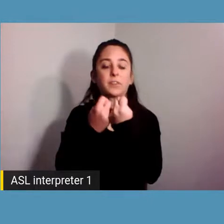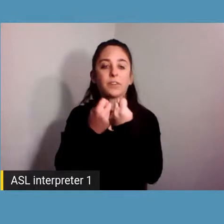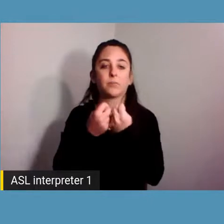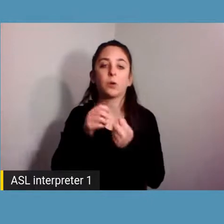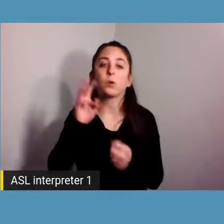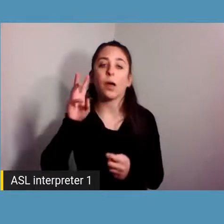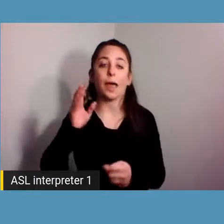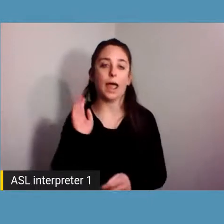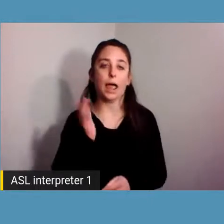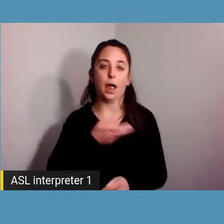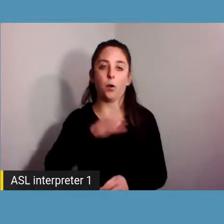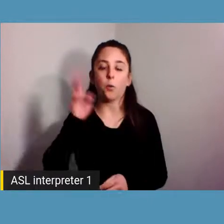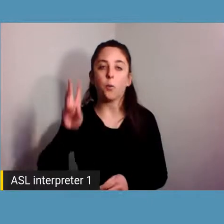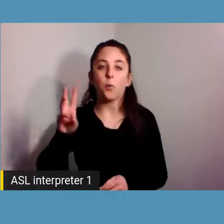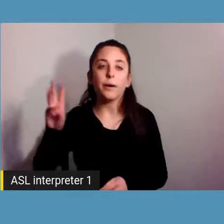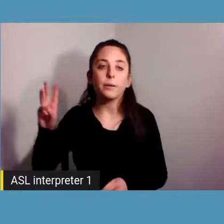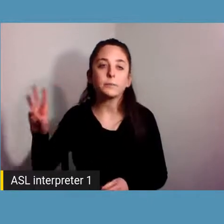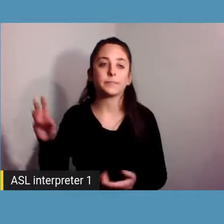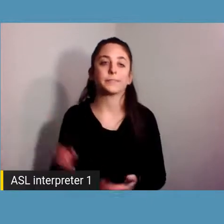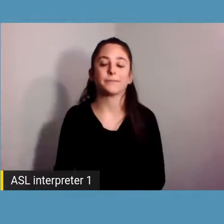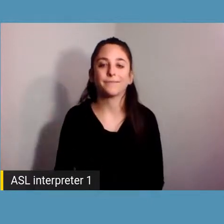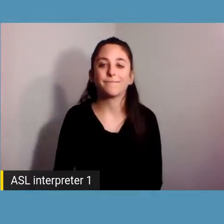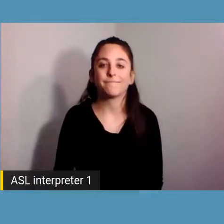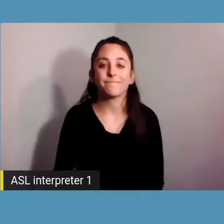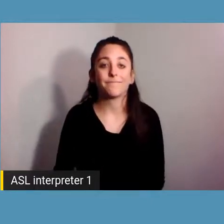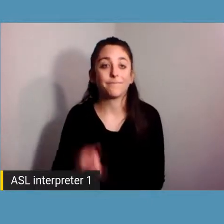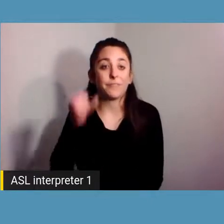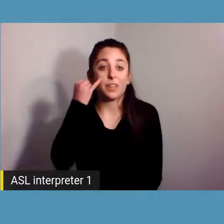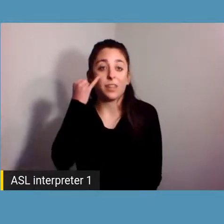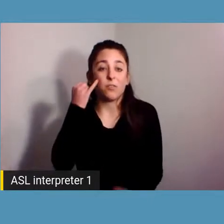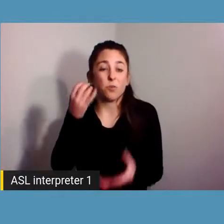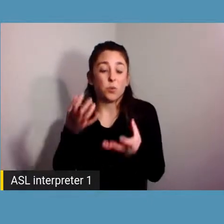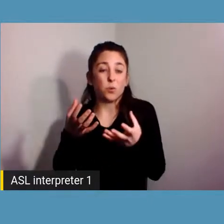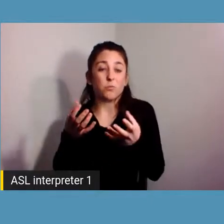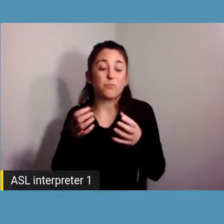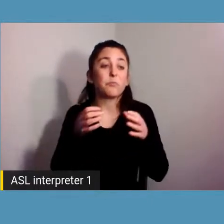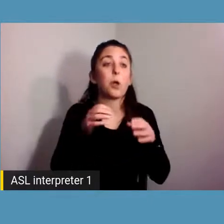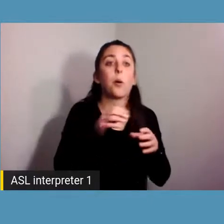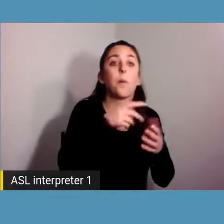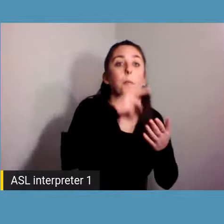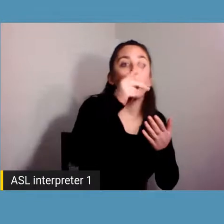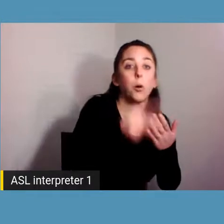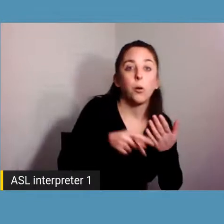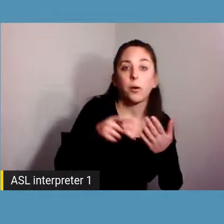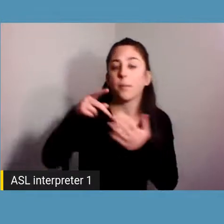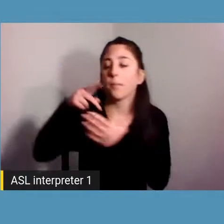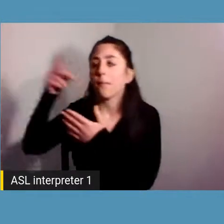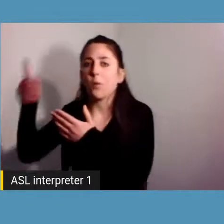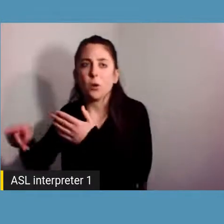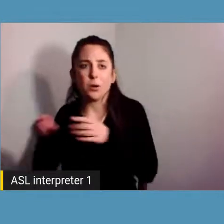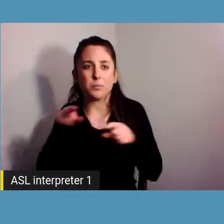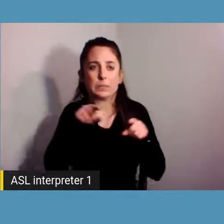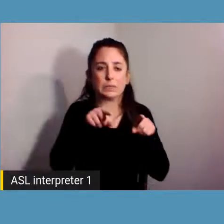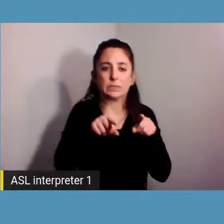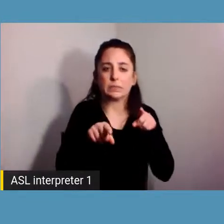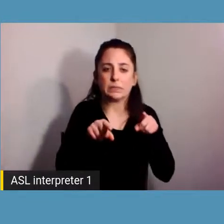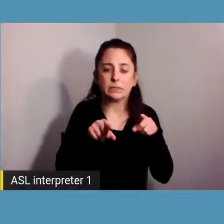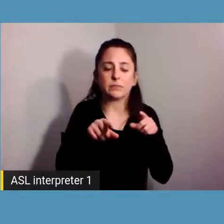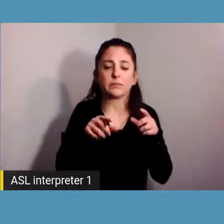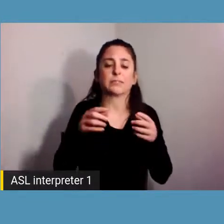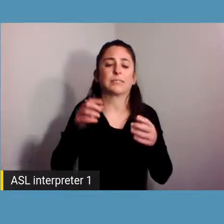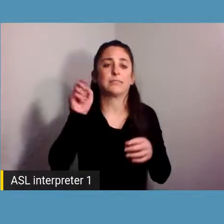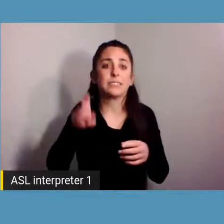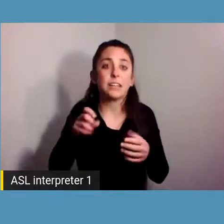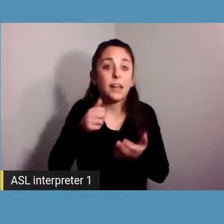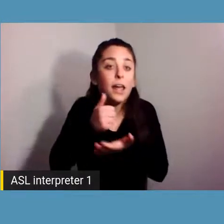find at museum-hub.org. If you're looking for help between programs, please visit this forum, create a login, and post your questions. A member